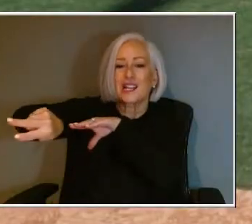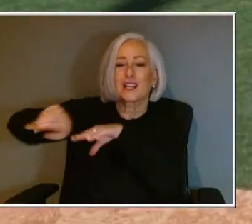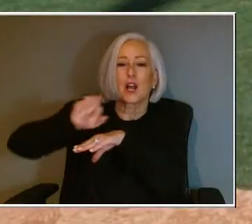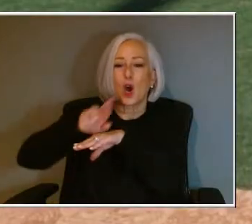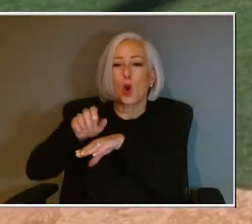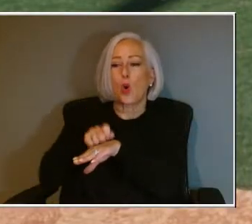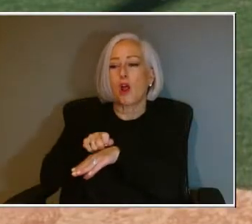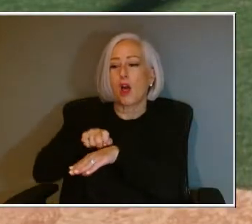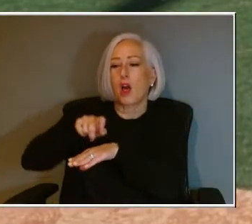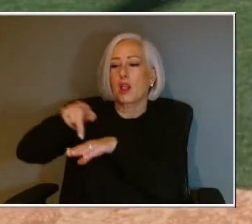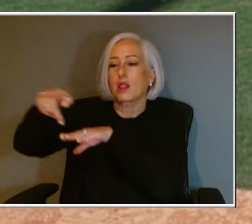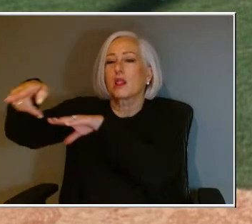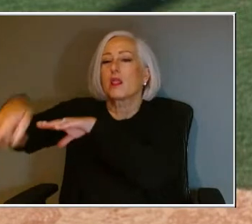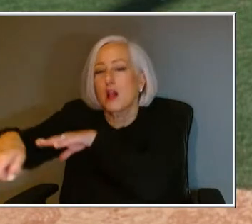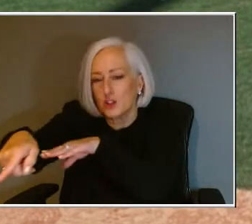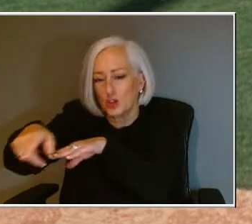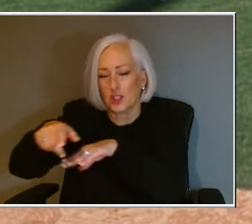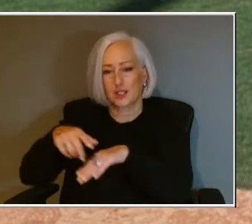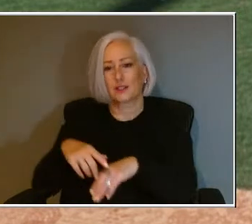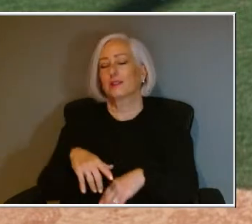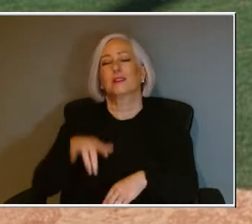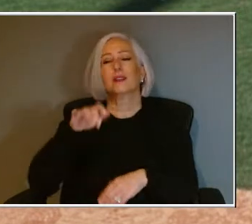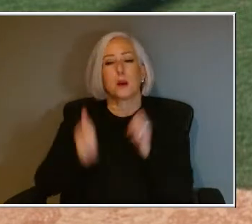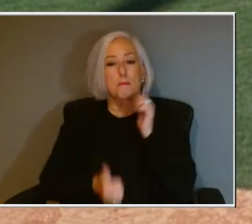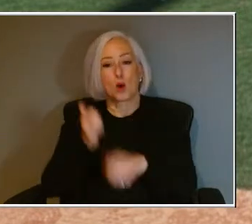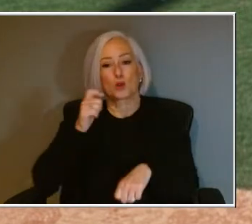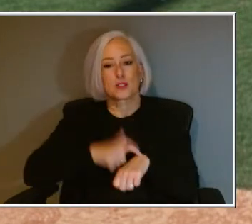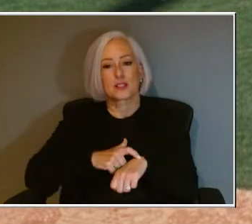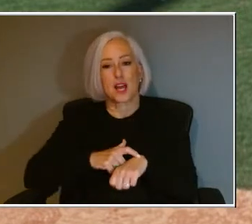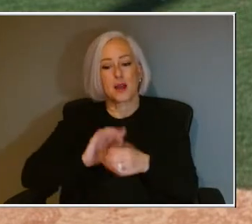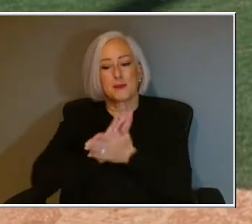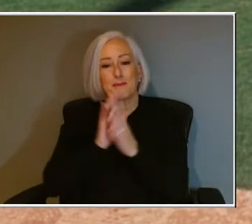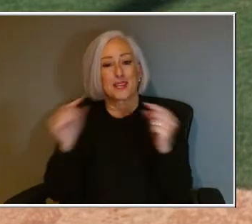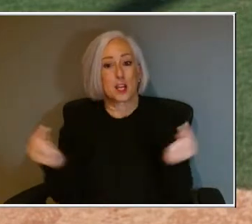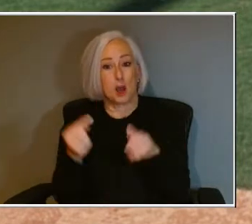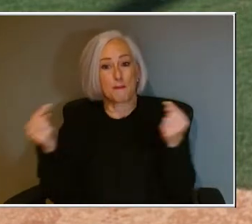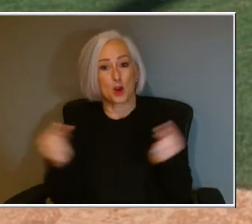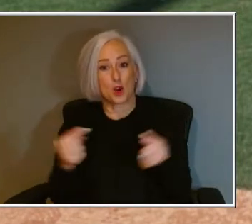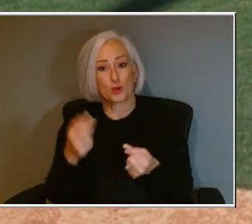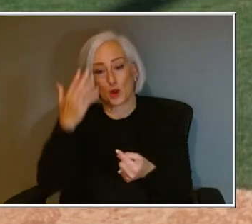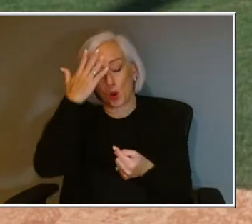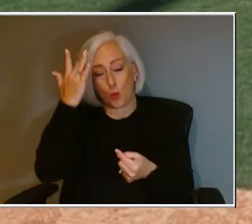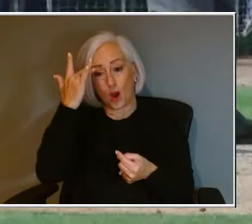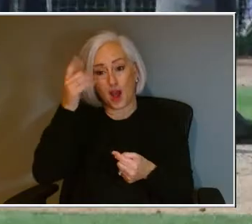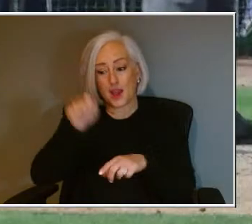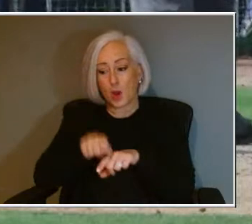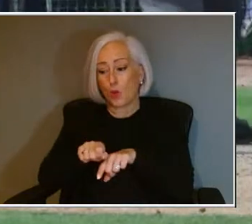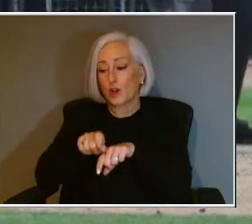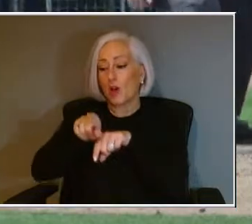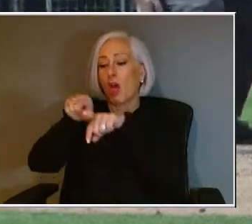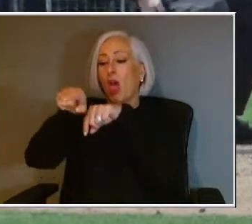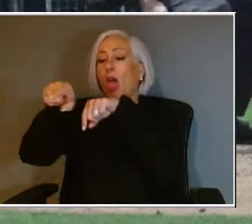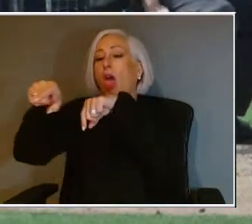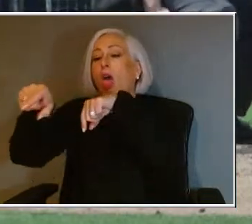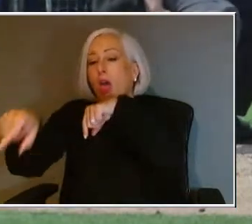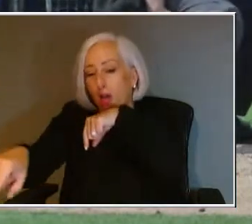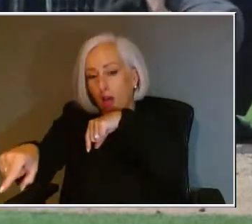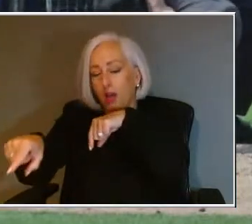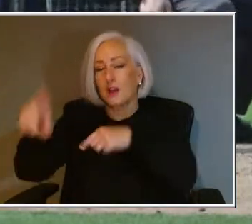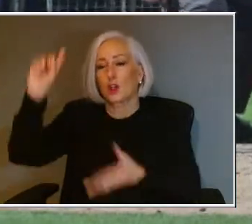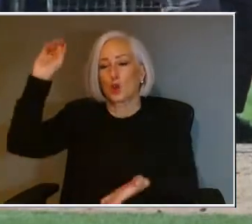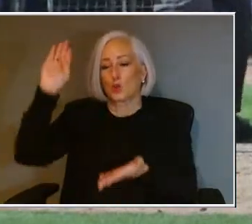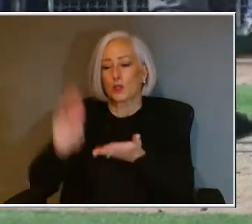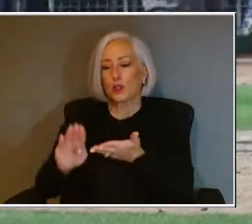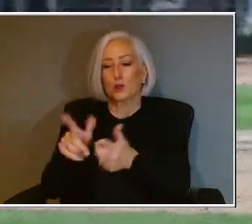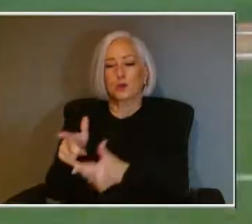And lunging at the bag most of the time will get you injured because you're lunging and you're doing what's called a deceleration, trying to slow